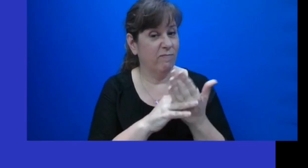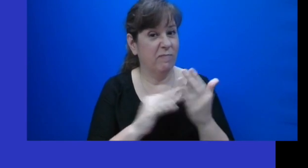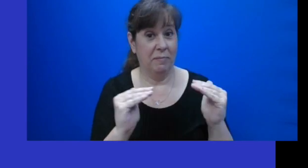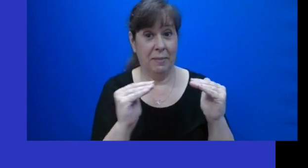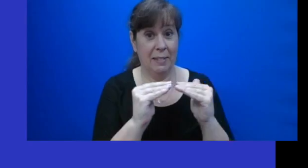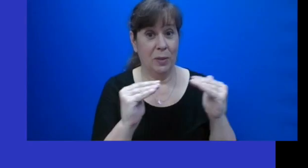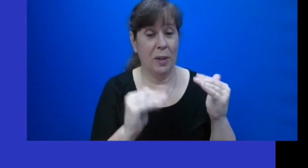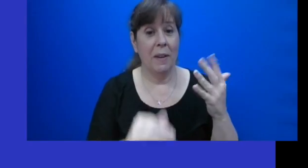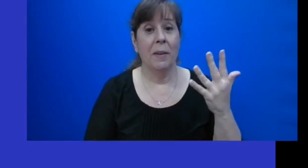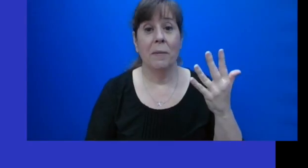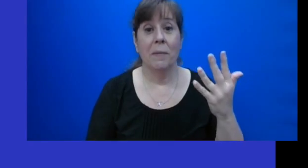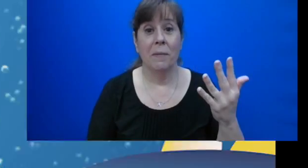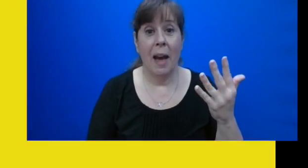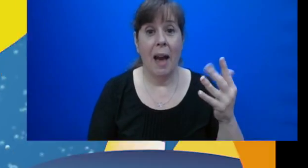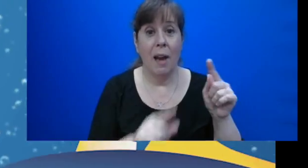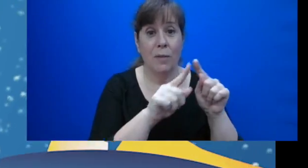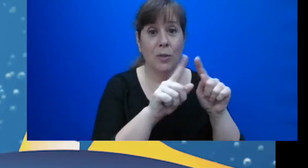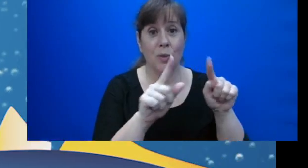squares long.